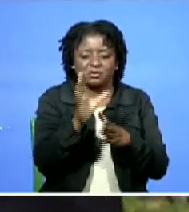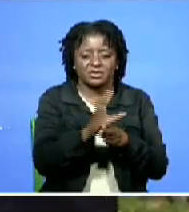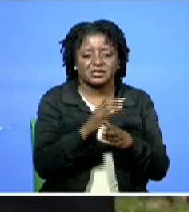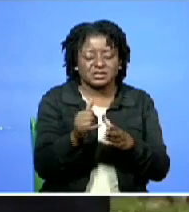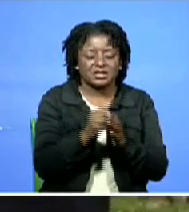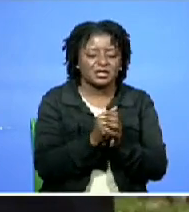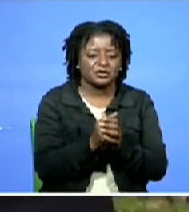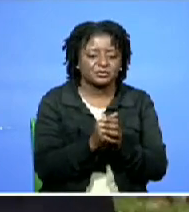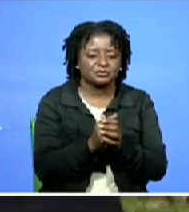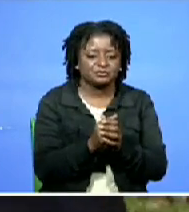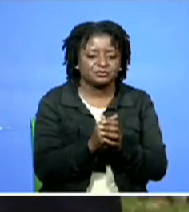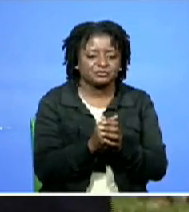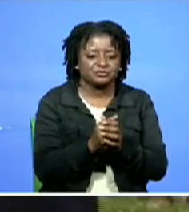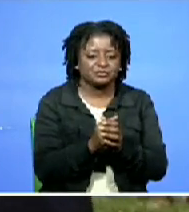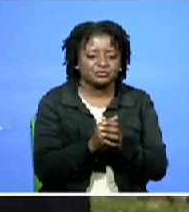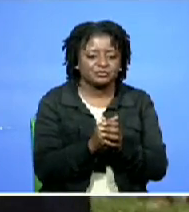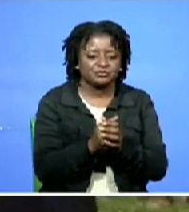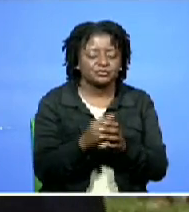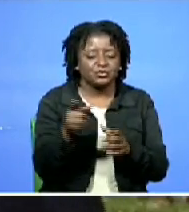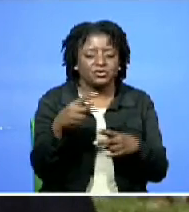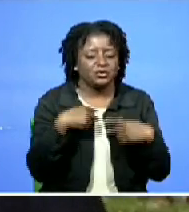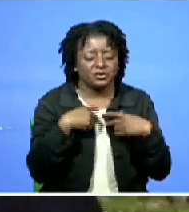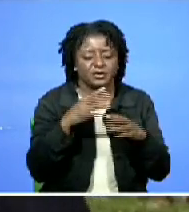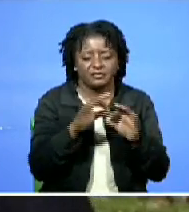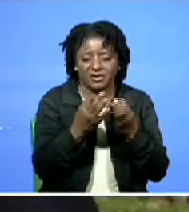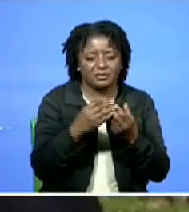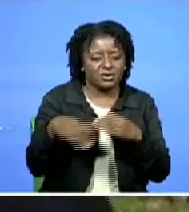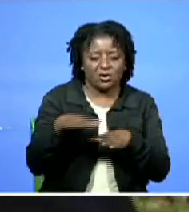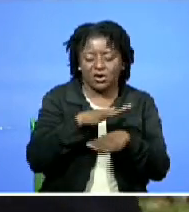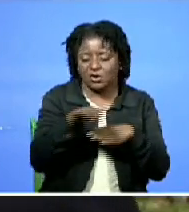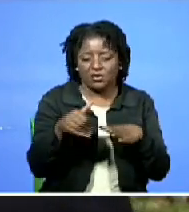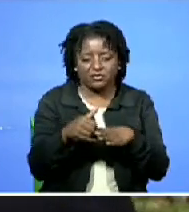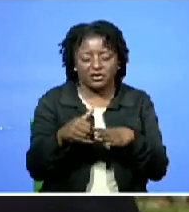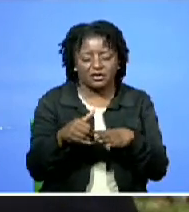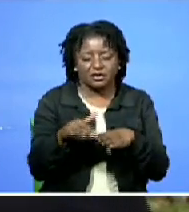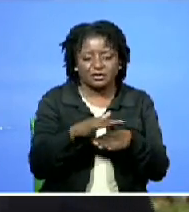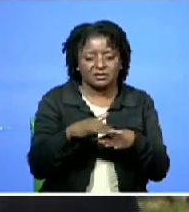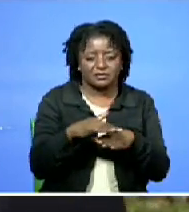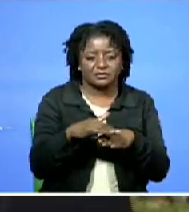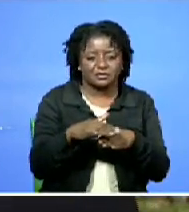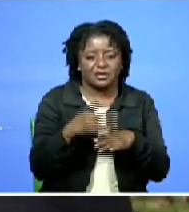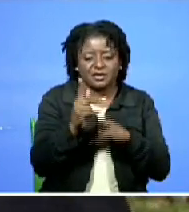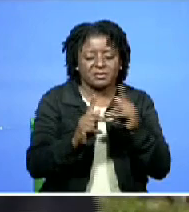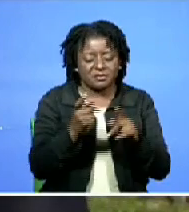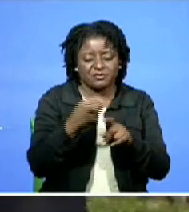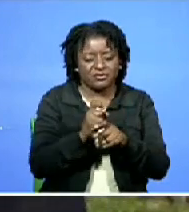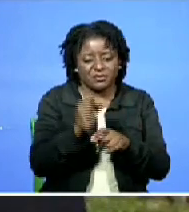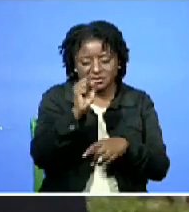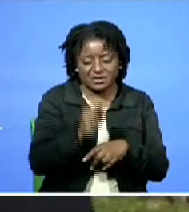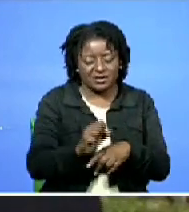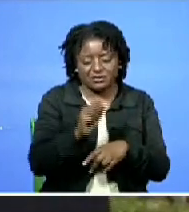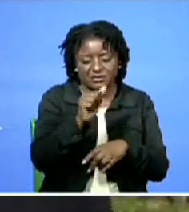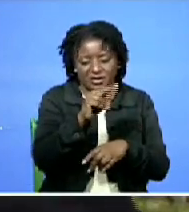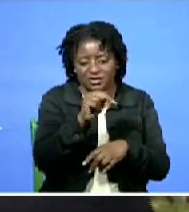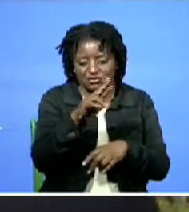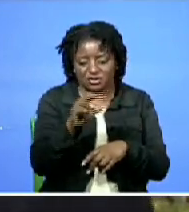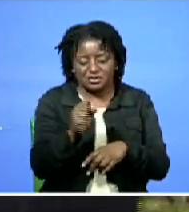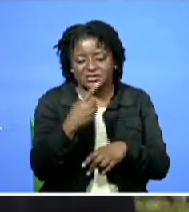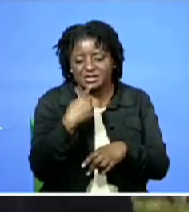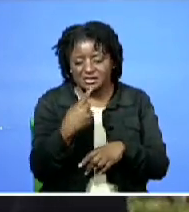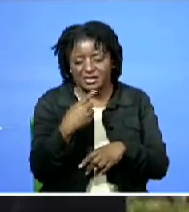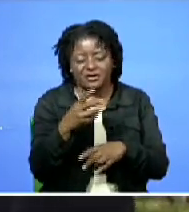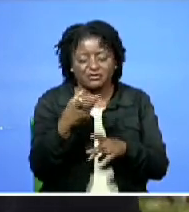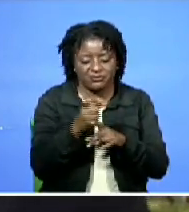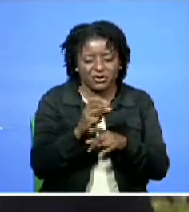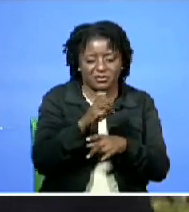over South Andres, Farmersky, all over. That's what they say. They said the people from South Andres are actually the people from the Exuma Keys. And my